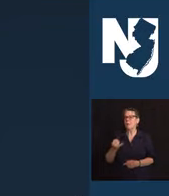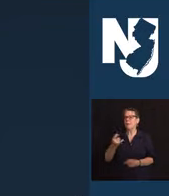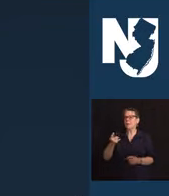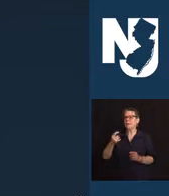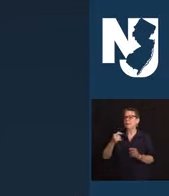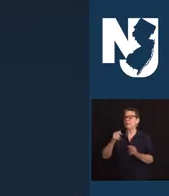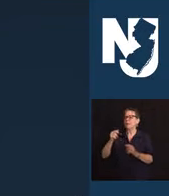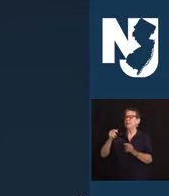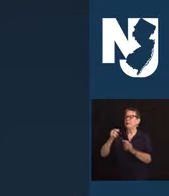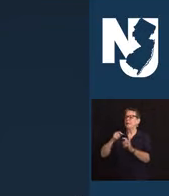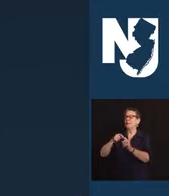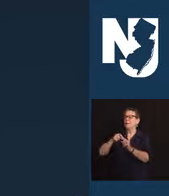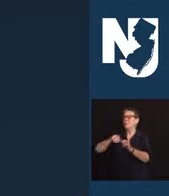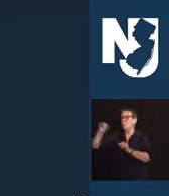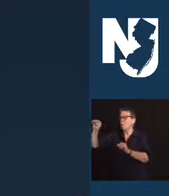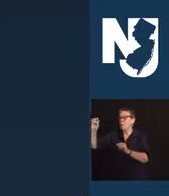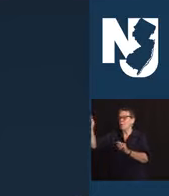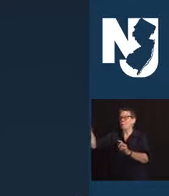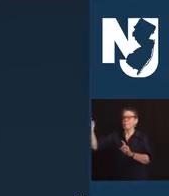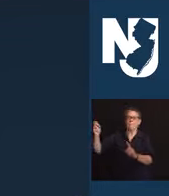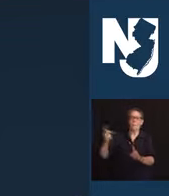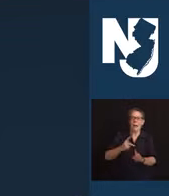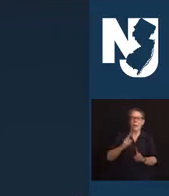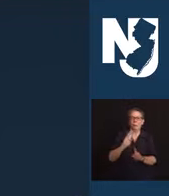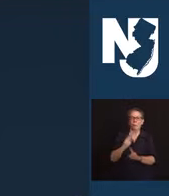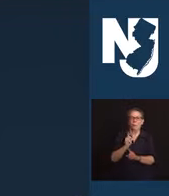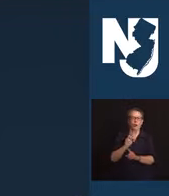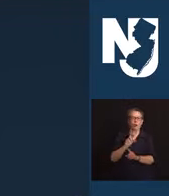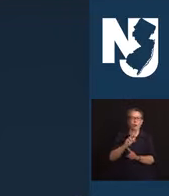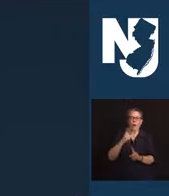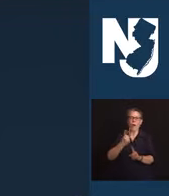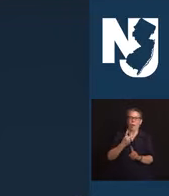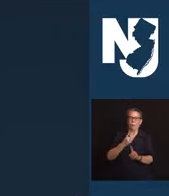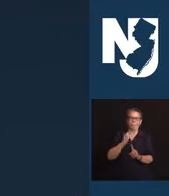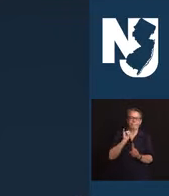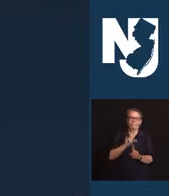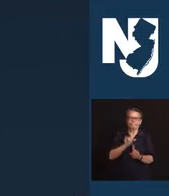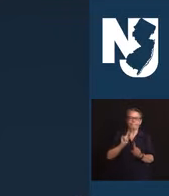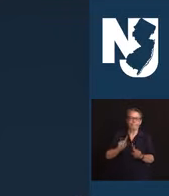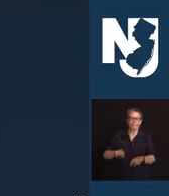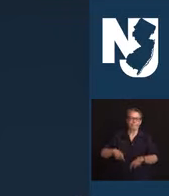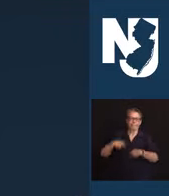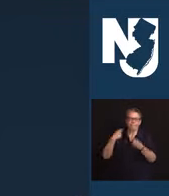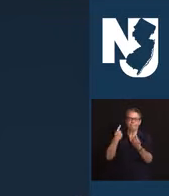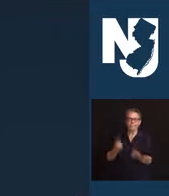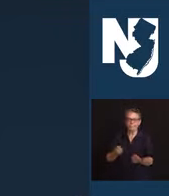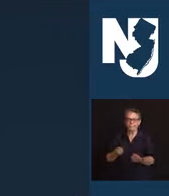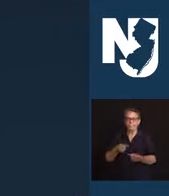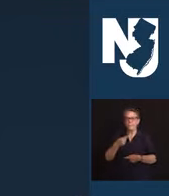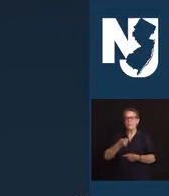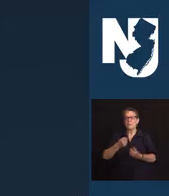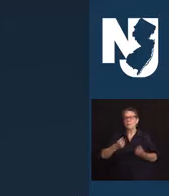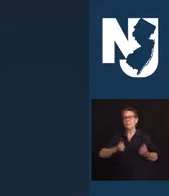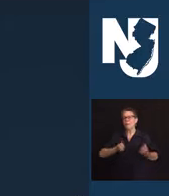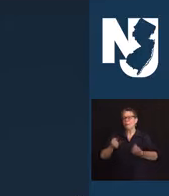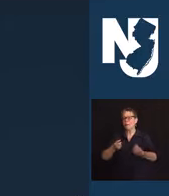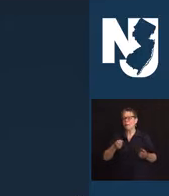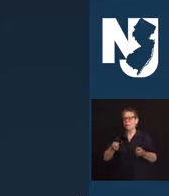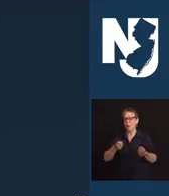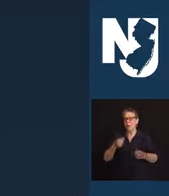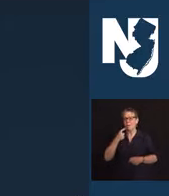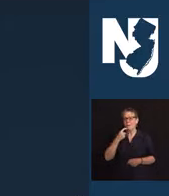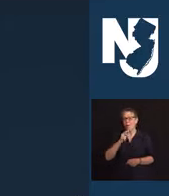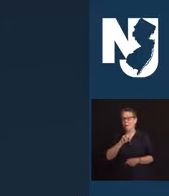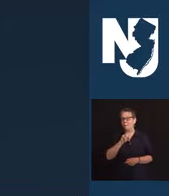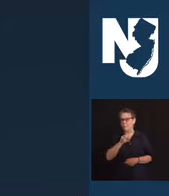in 1986, calling the borough home ever since. Robert was a trucker for a company based in Virginia. When I finish this